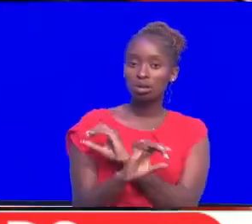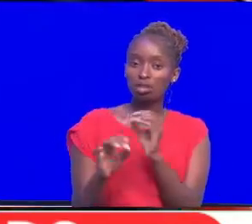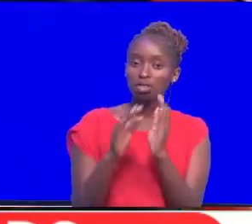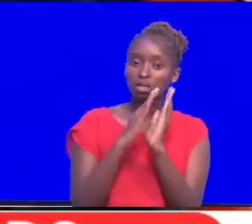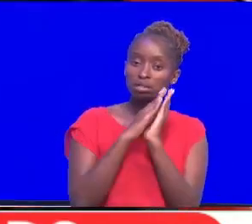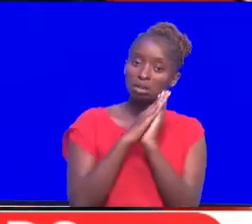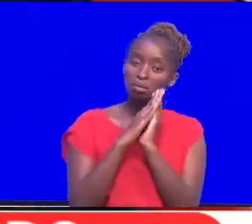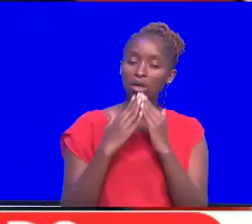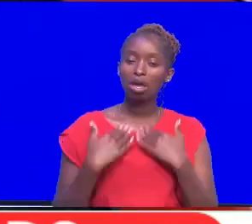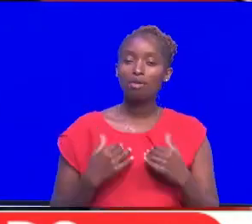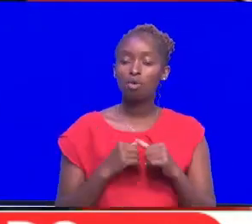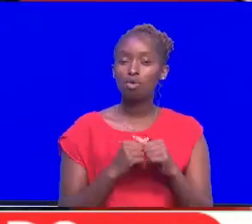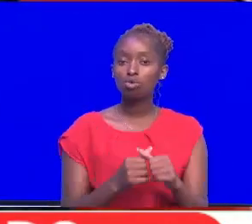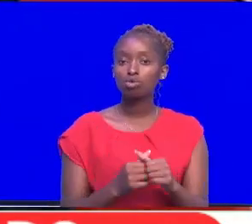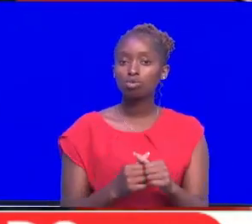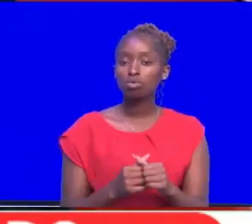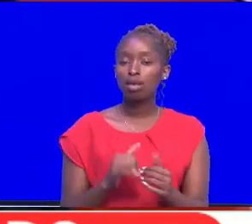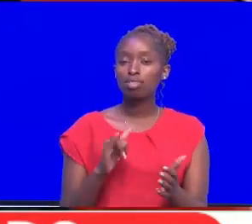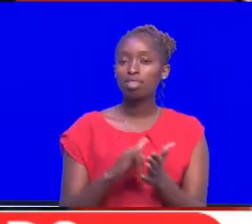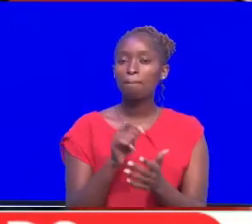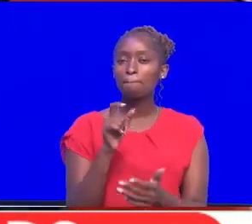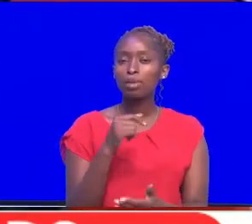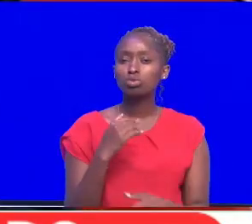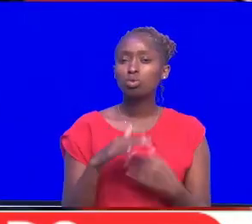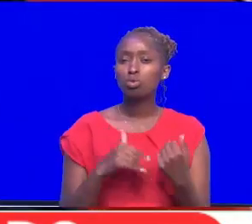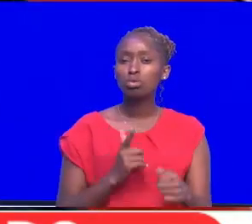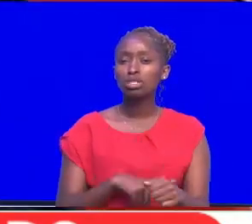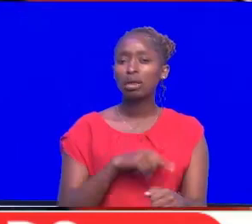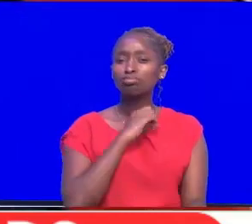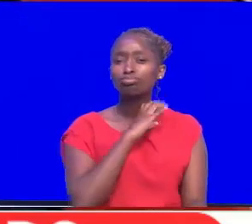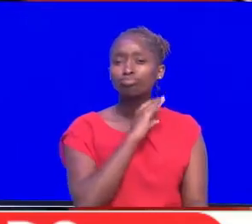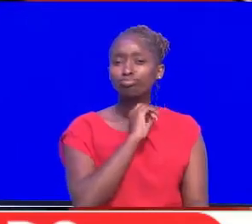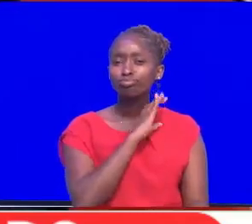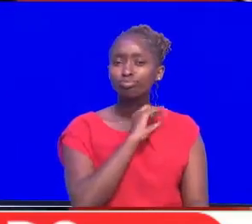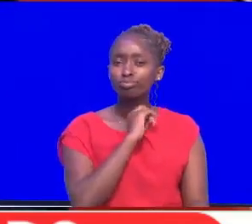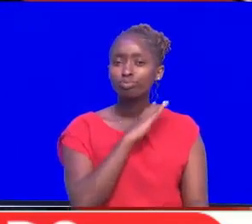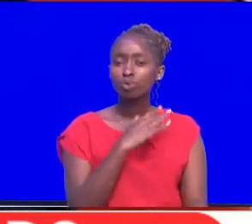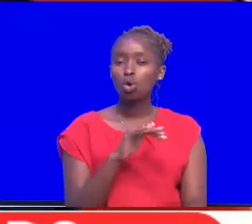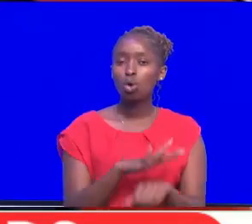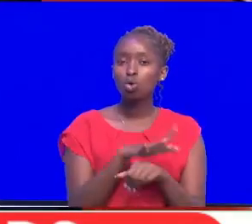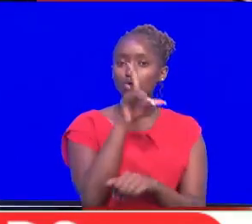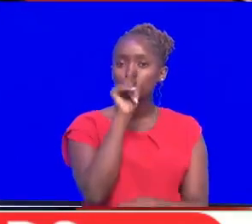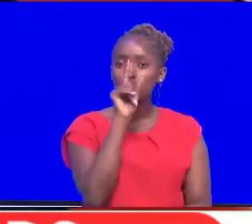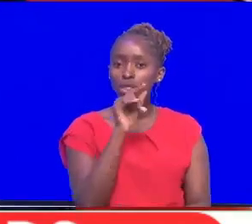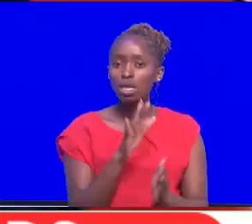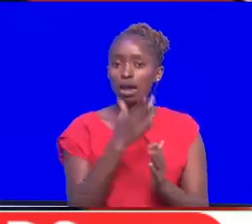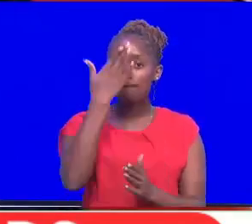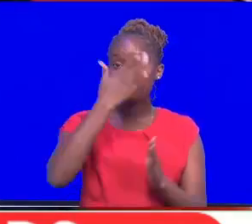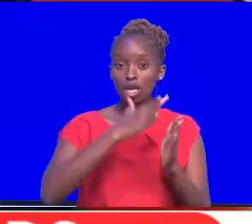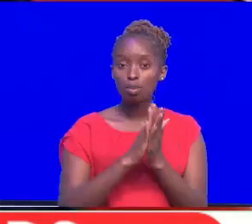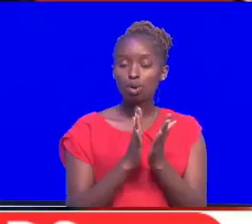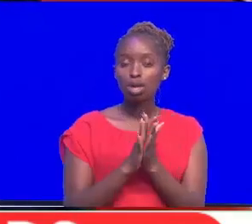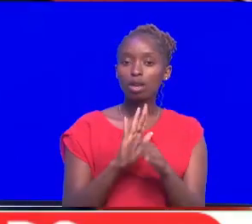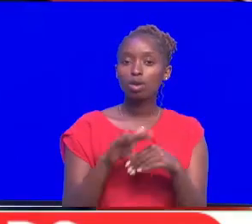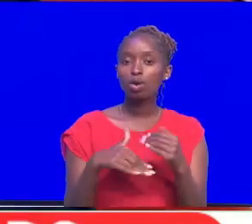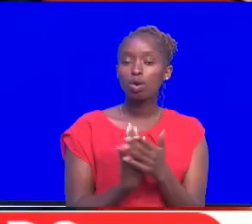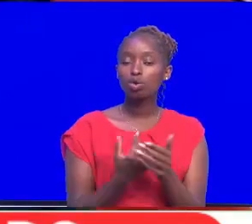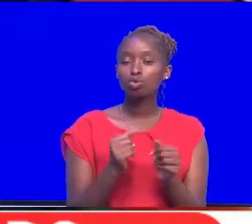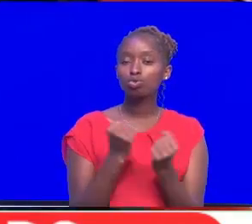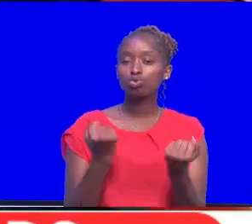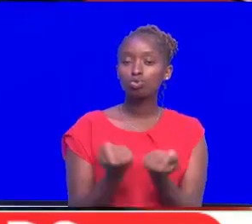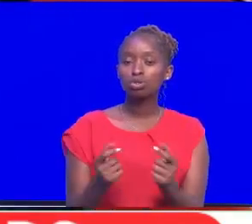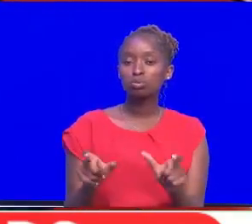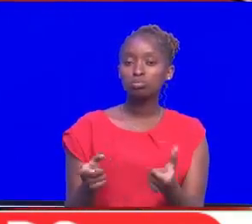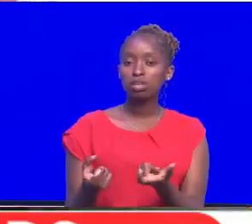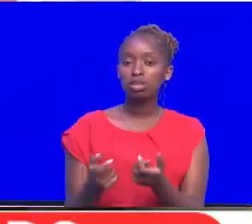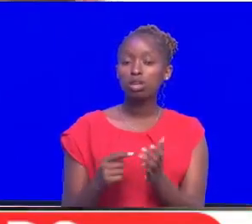Roads is simply a noisemaker all over the place, making noise on Twitter, making noise on Facebook and everywhere, and showing us how